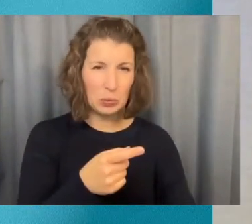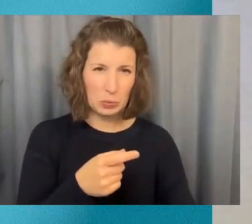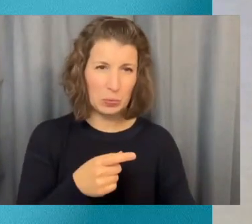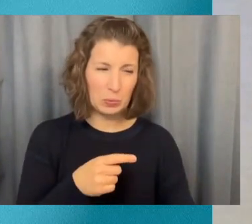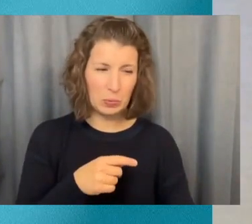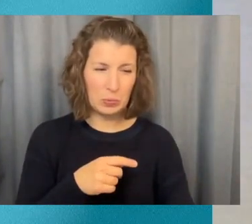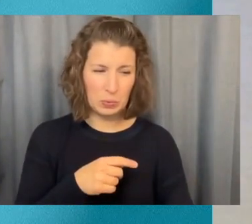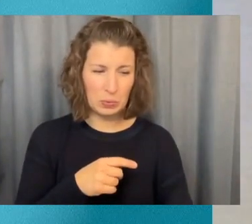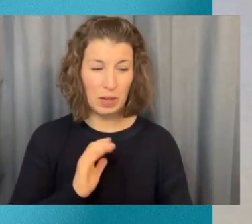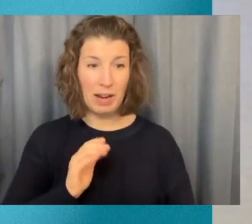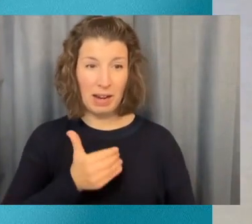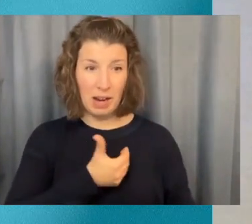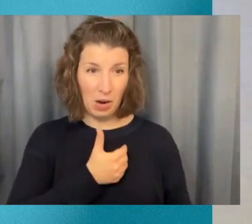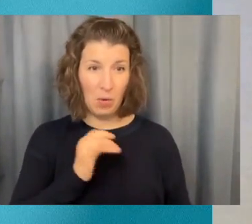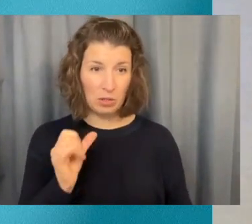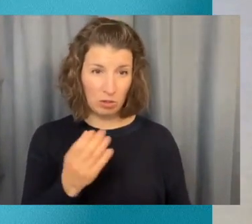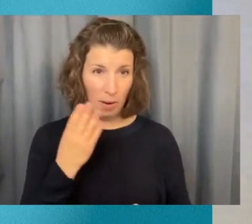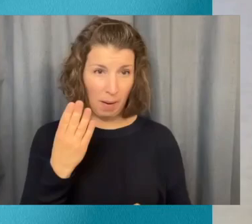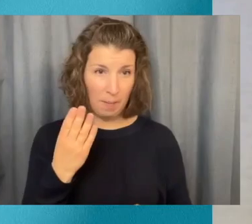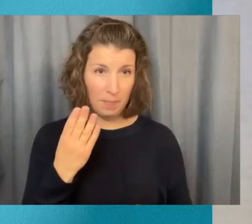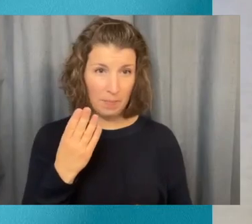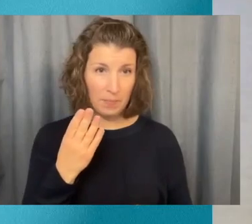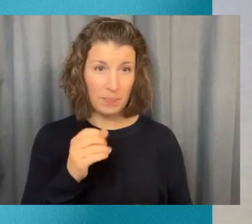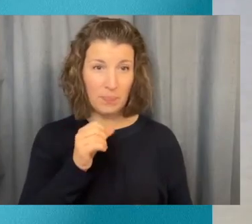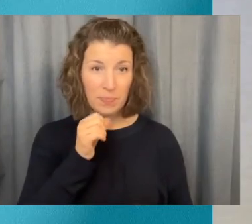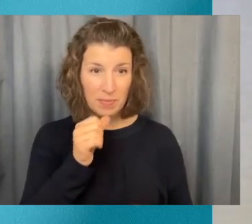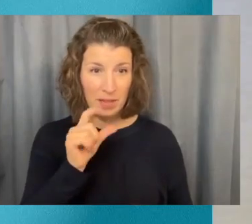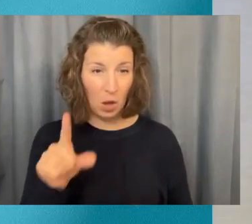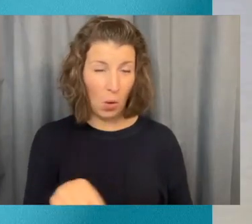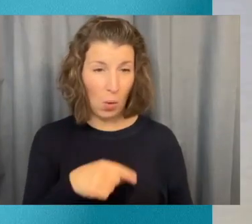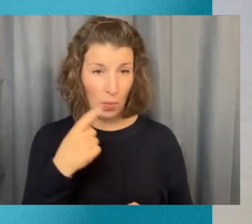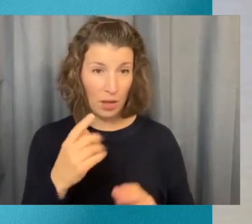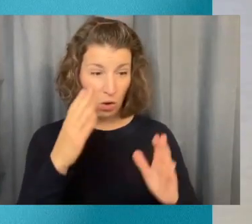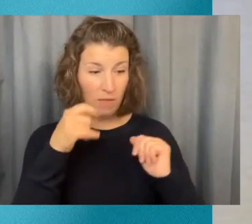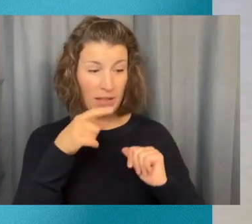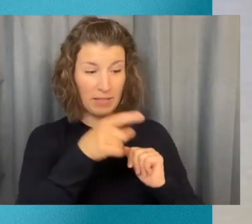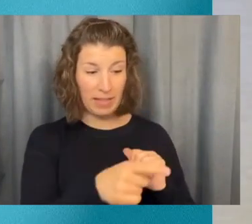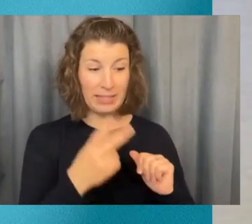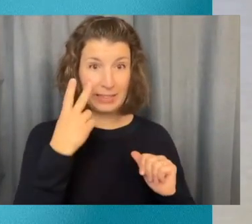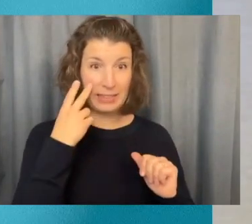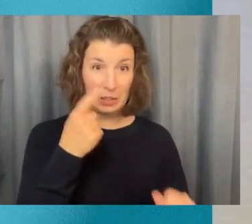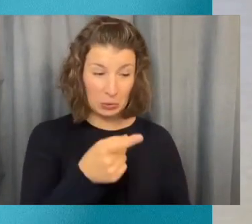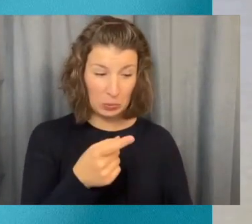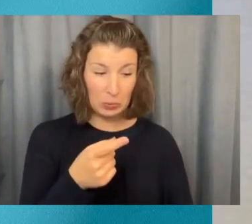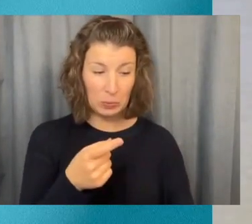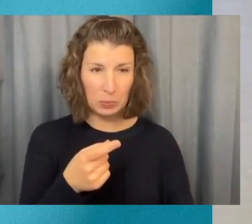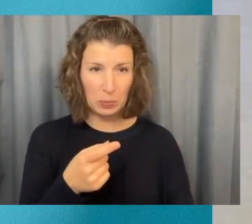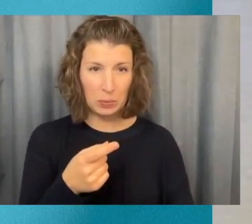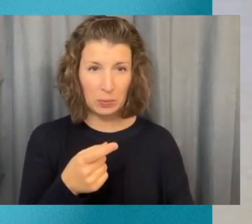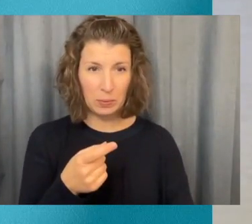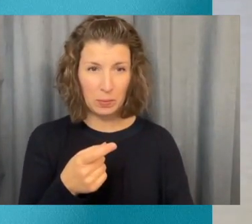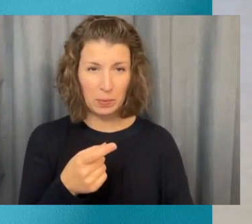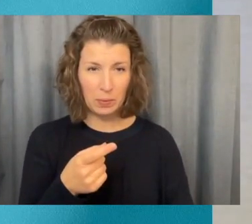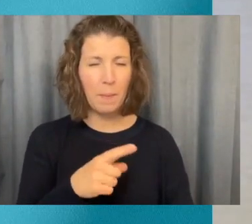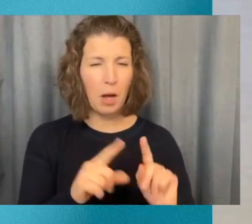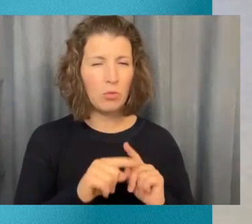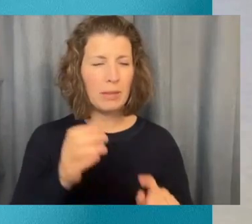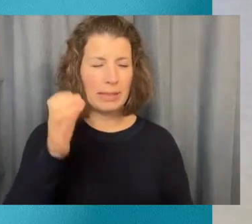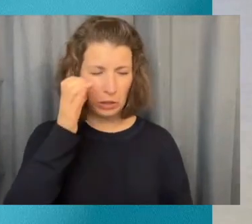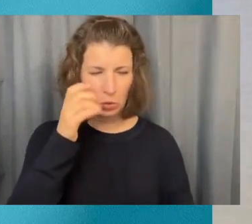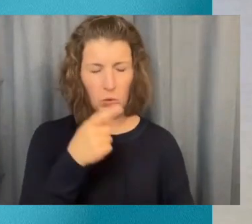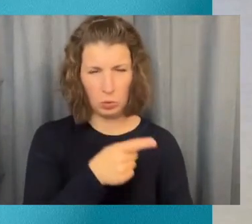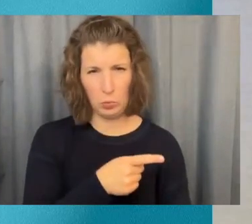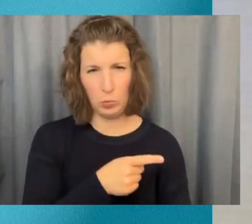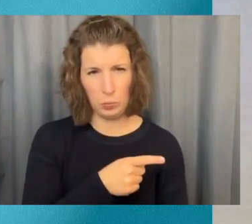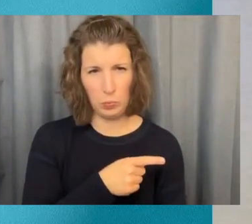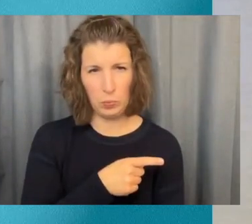Our job is to not only to hopefully get them to see you, but to hear you.